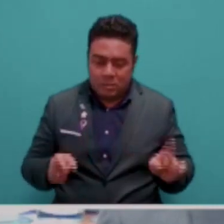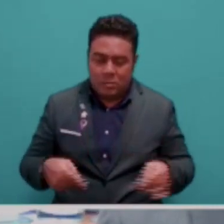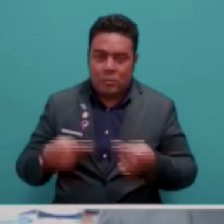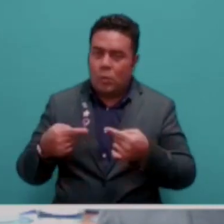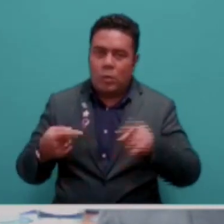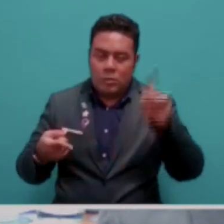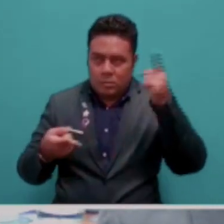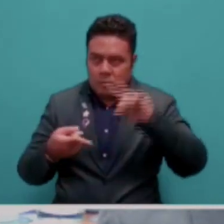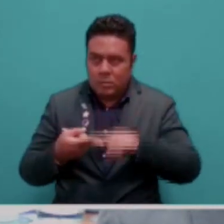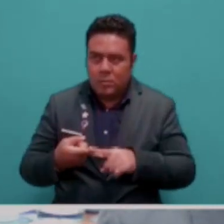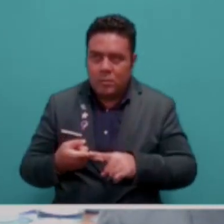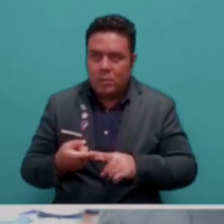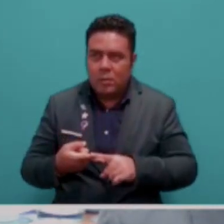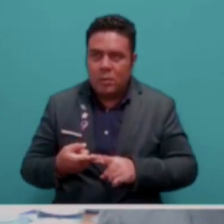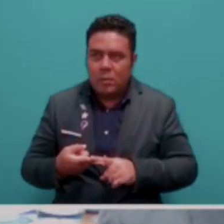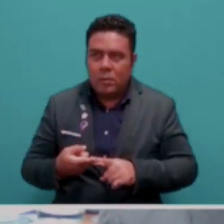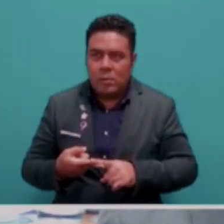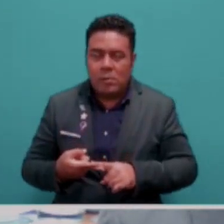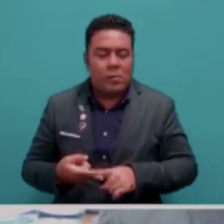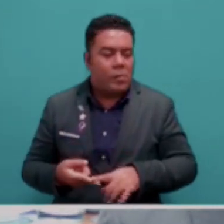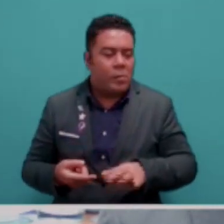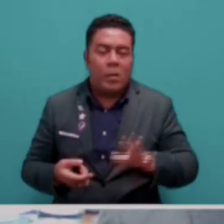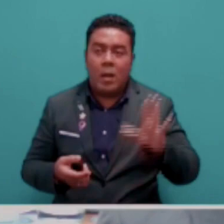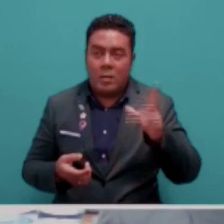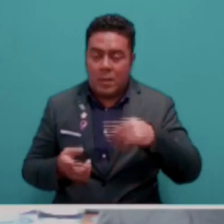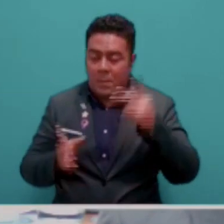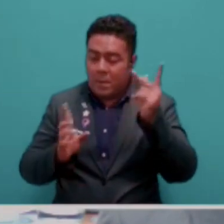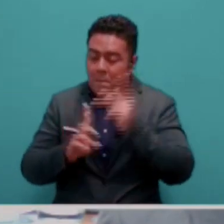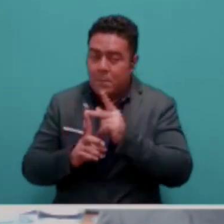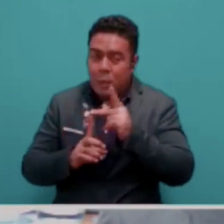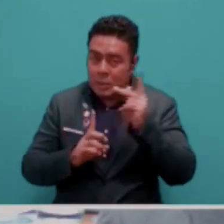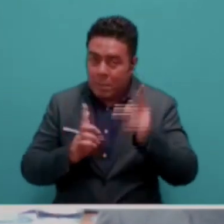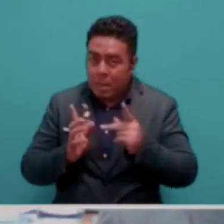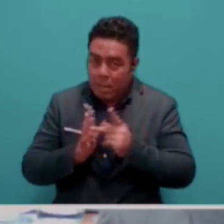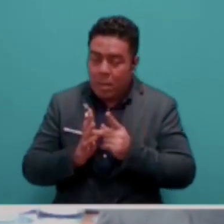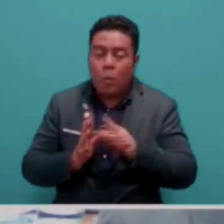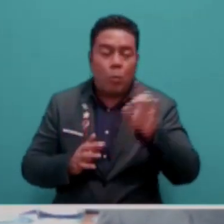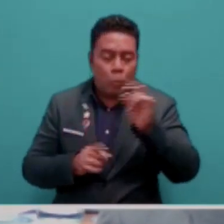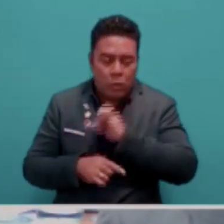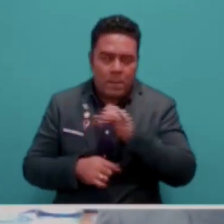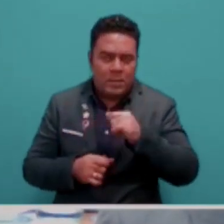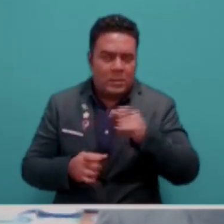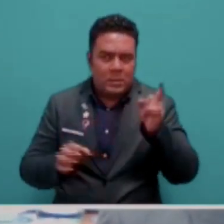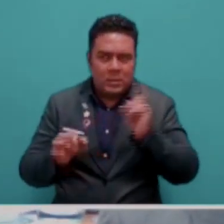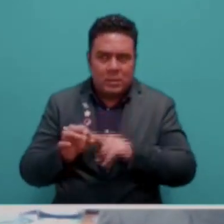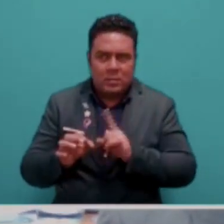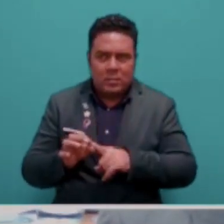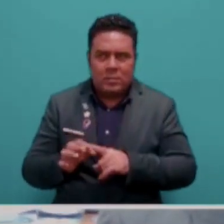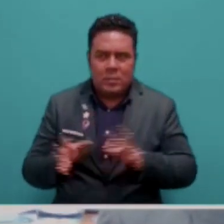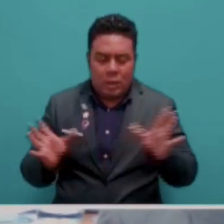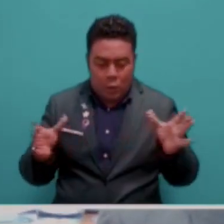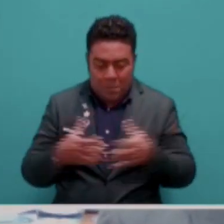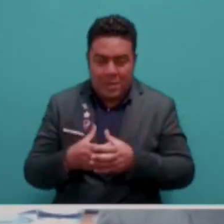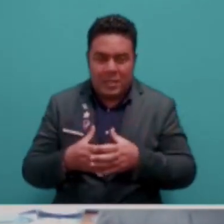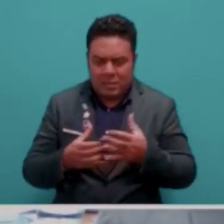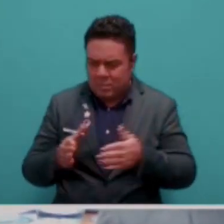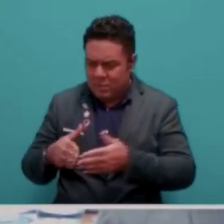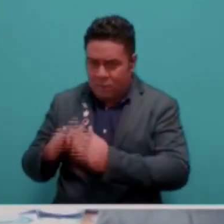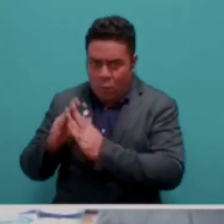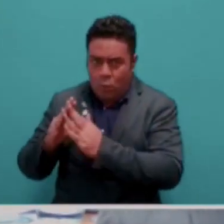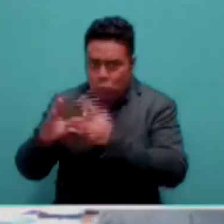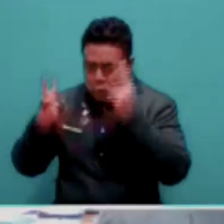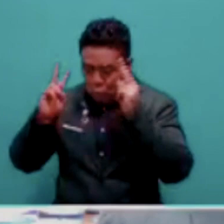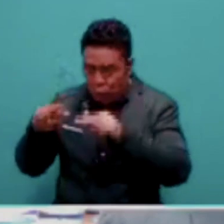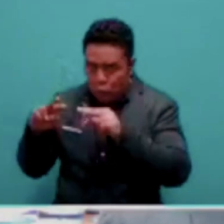reduction, but as a matter of principle, we are arguing about the committee that has been formed to look